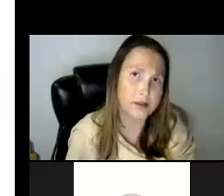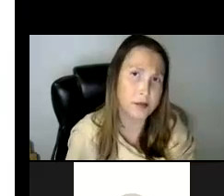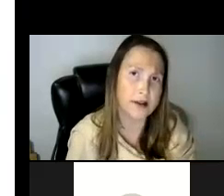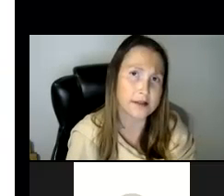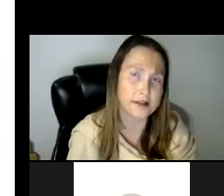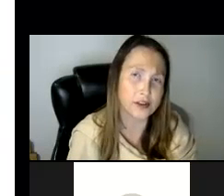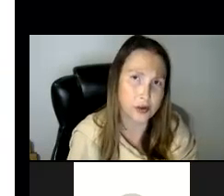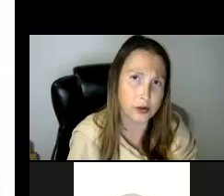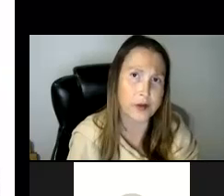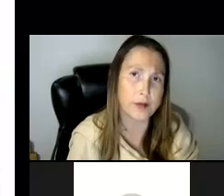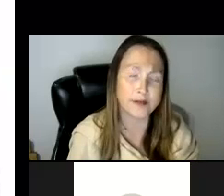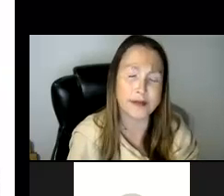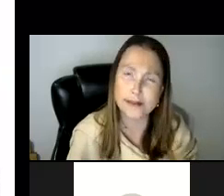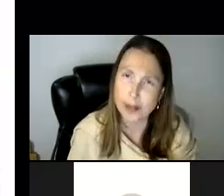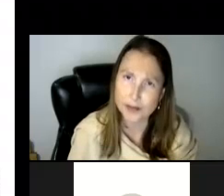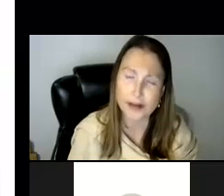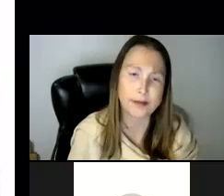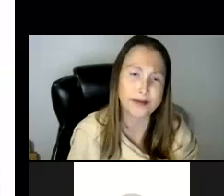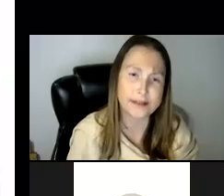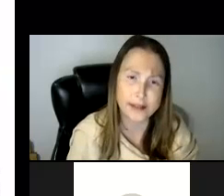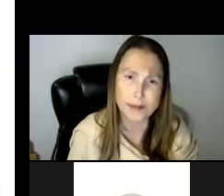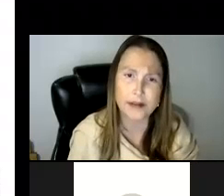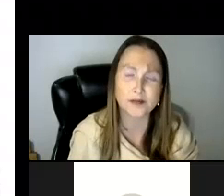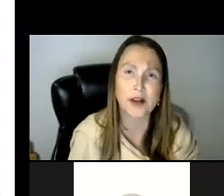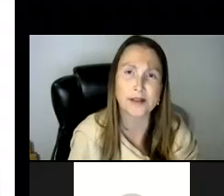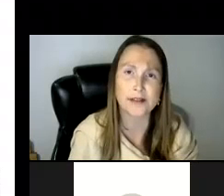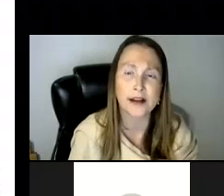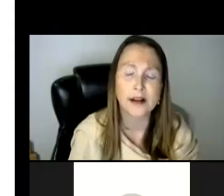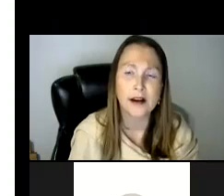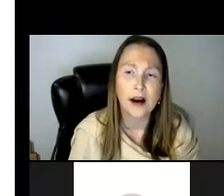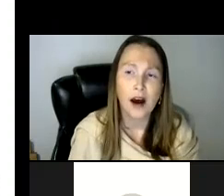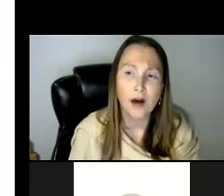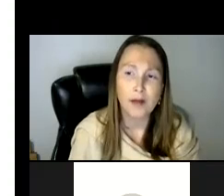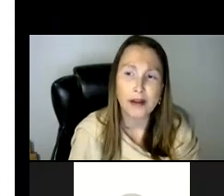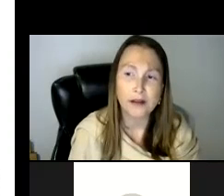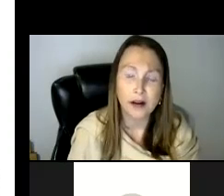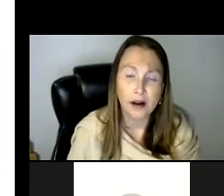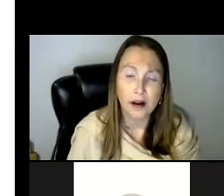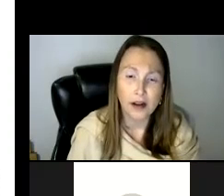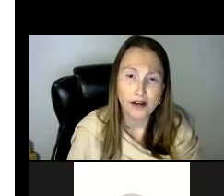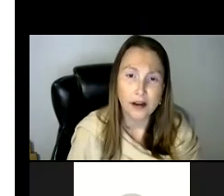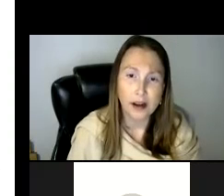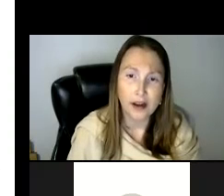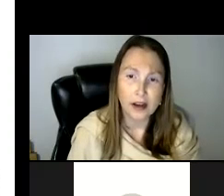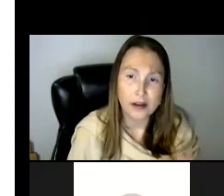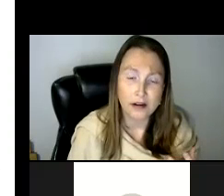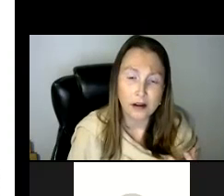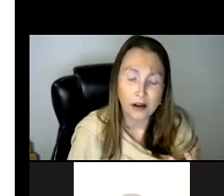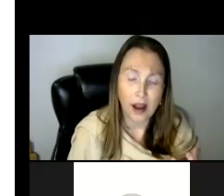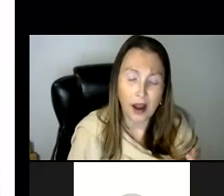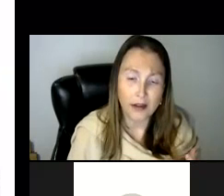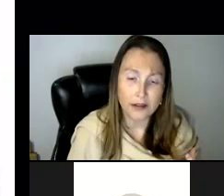through this process, and surely there must have been steps that have been skipped in this process. In